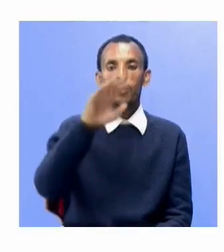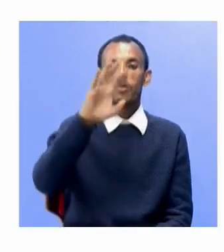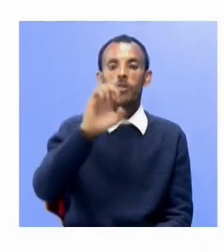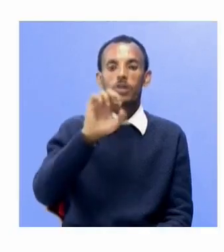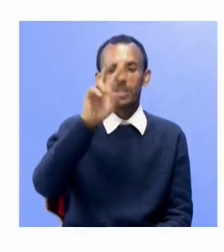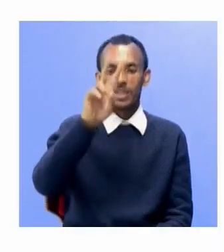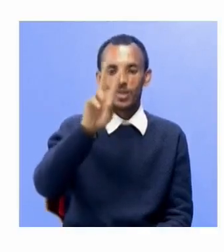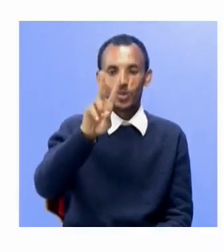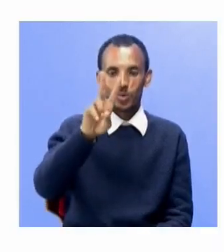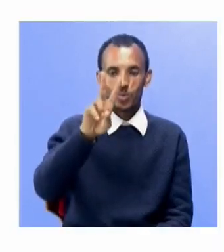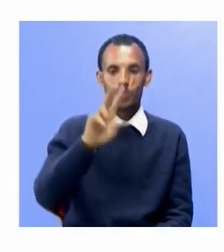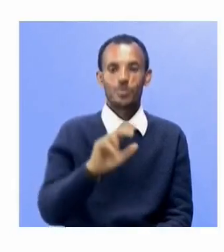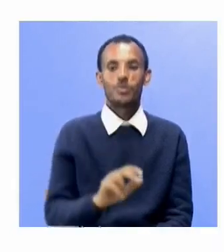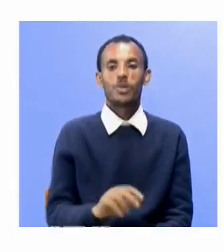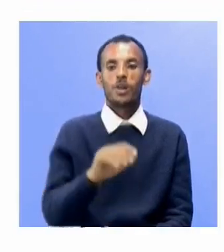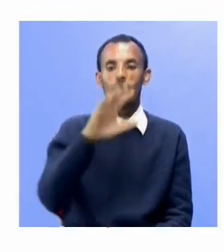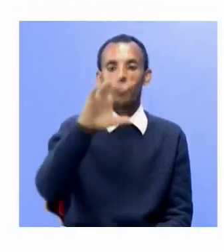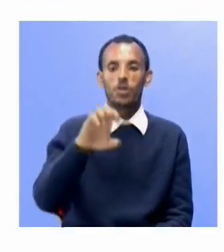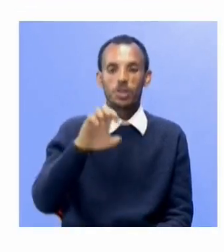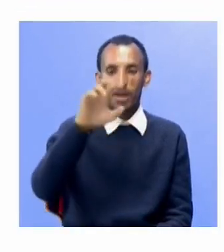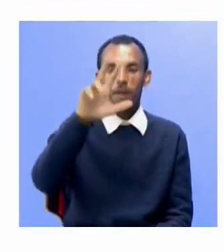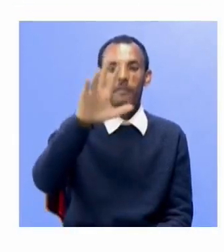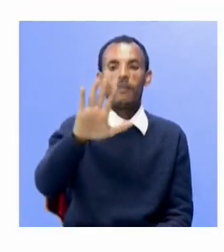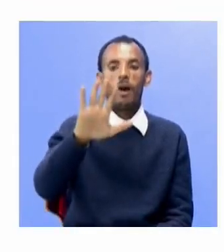42, 45,